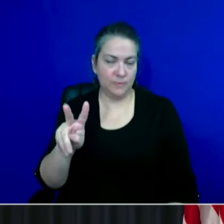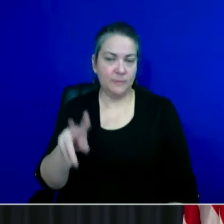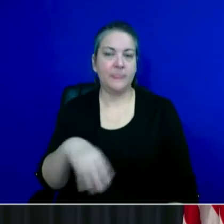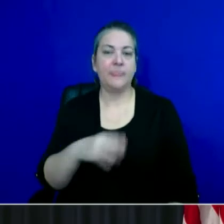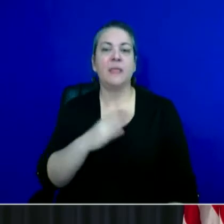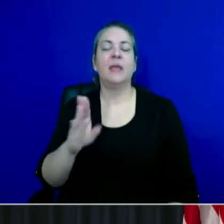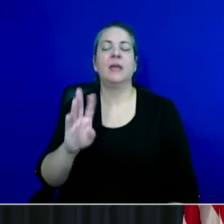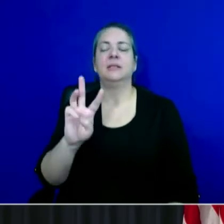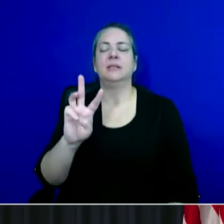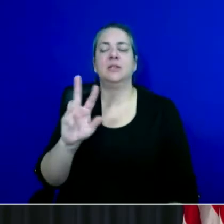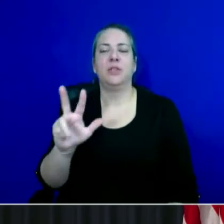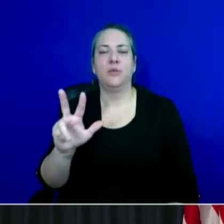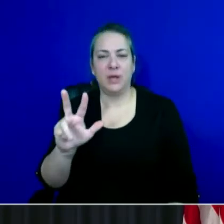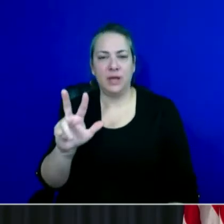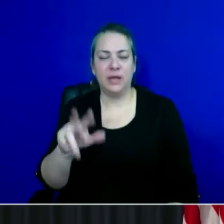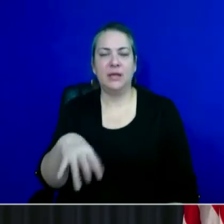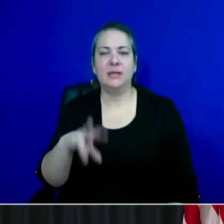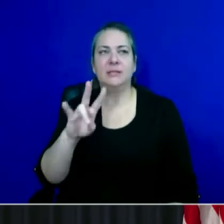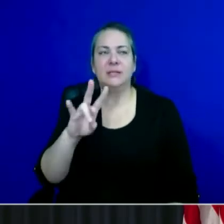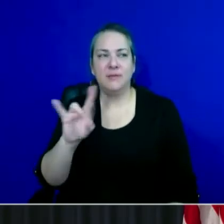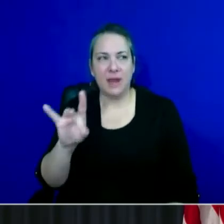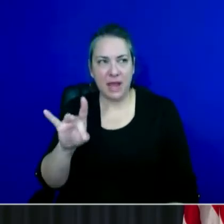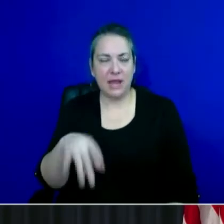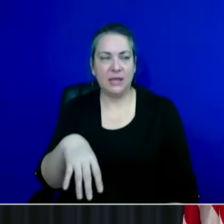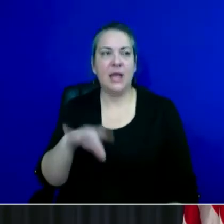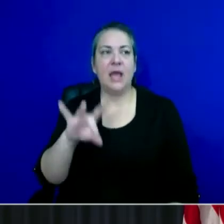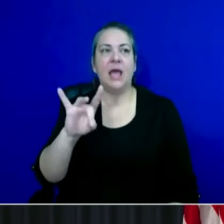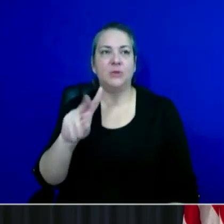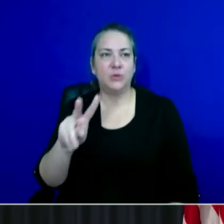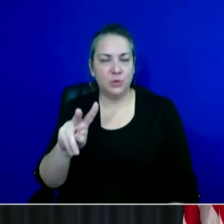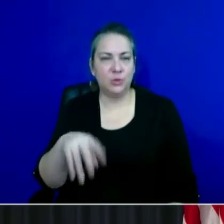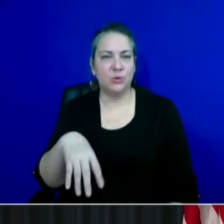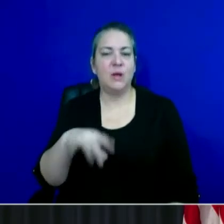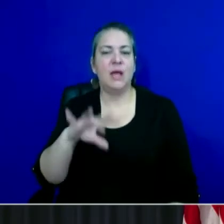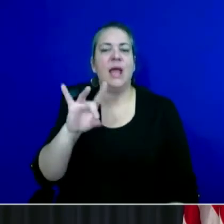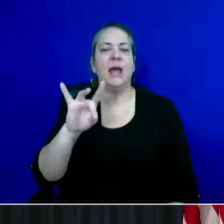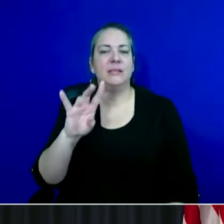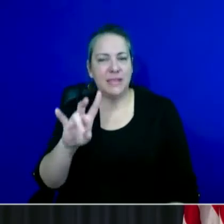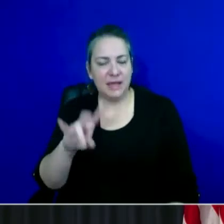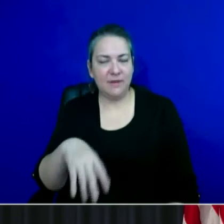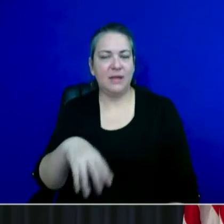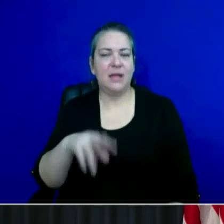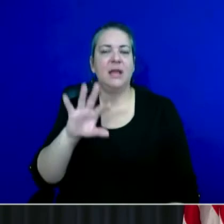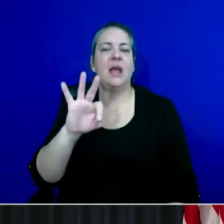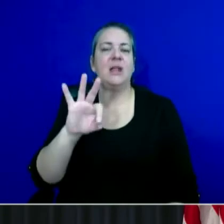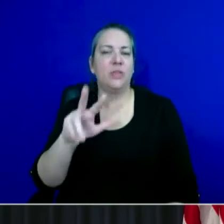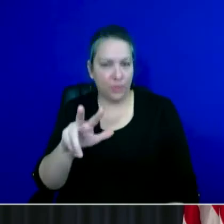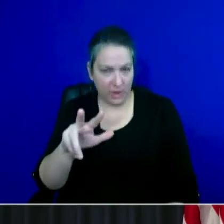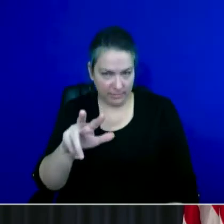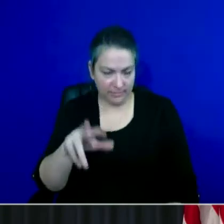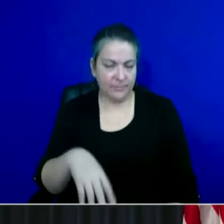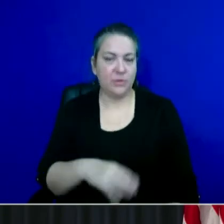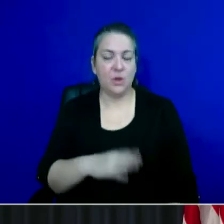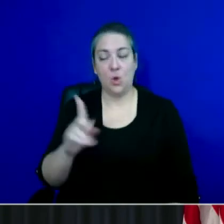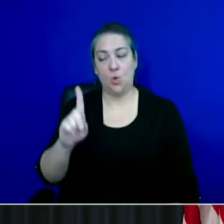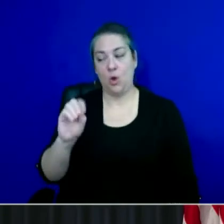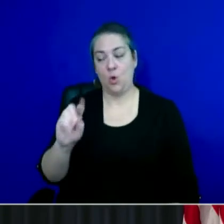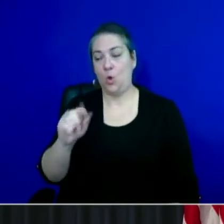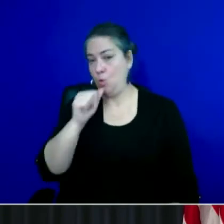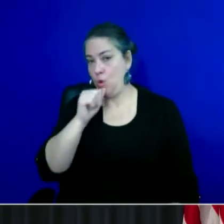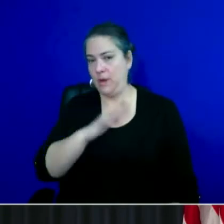63, 78, 82, 87, and 93. A 101-year-old woman in Kenton,